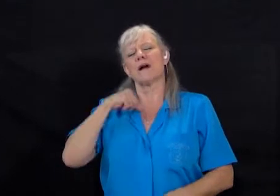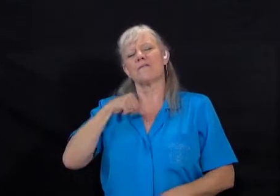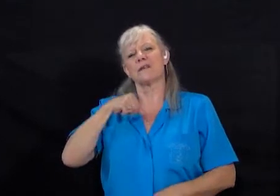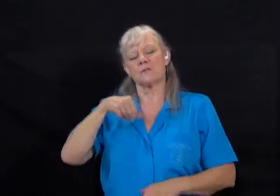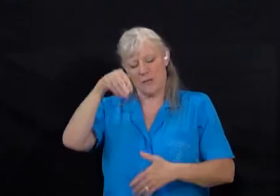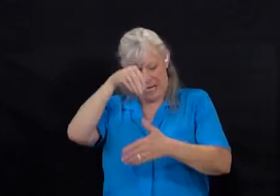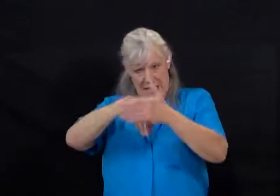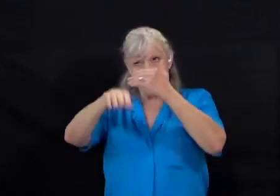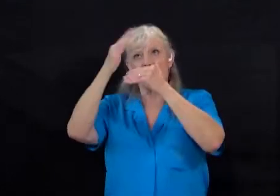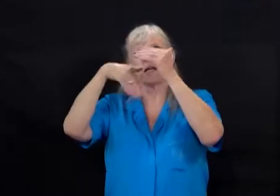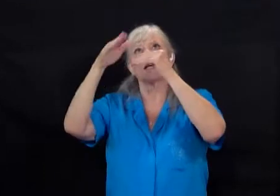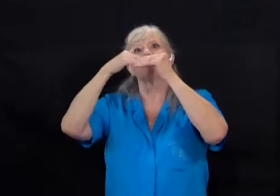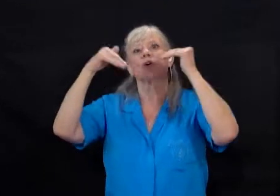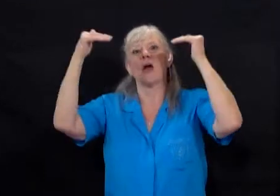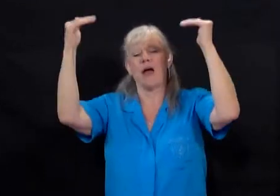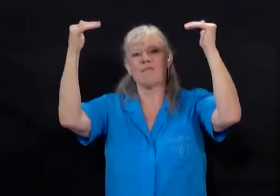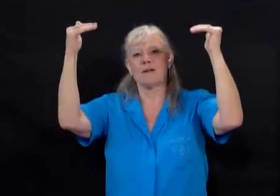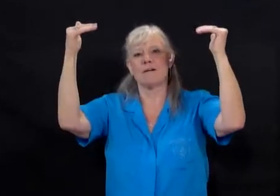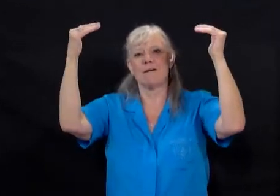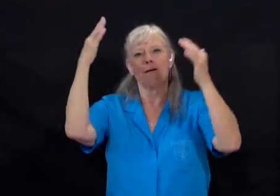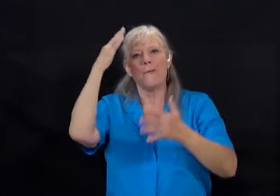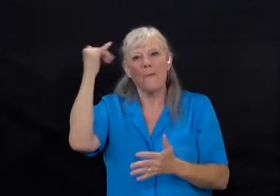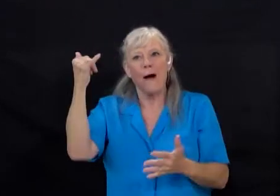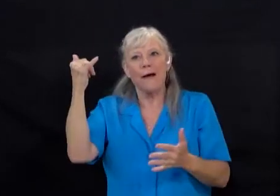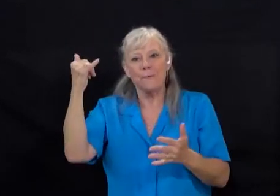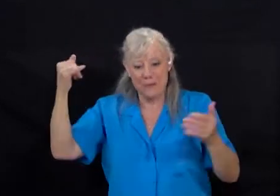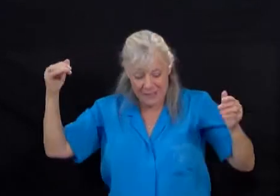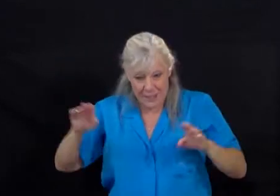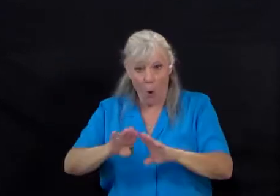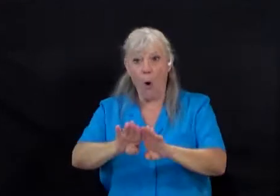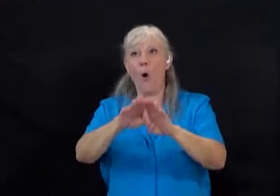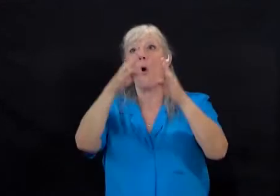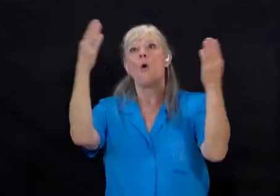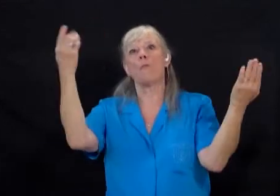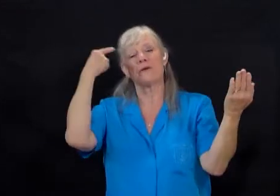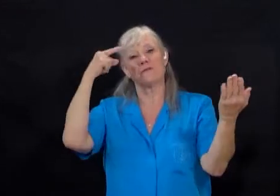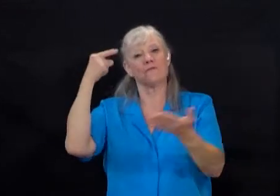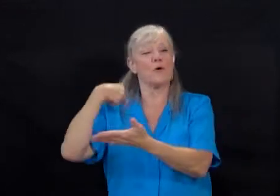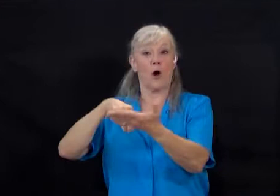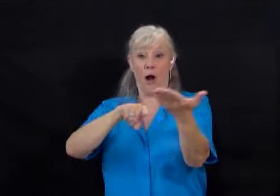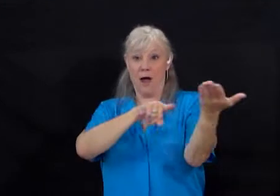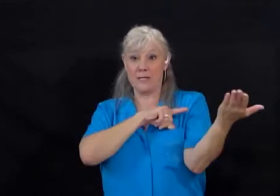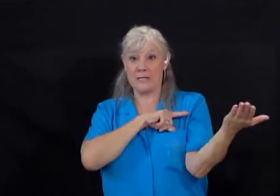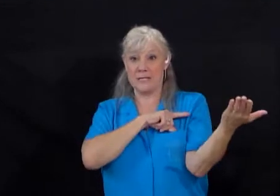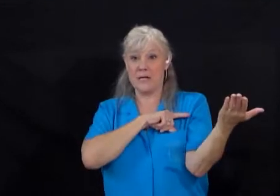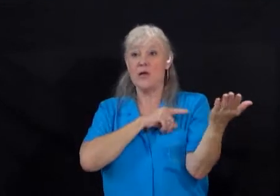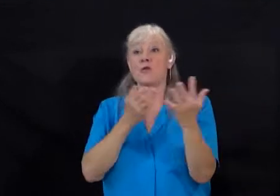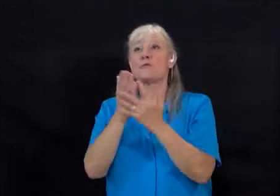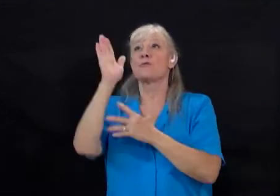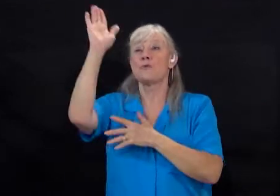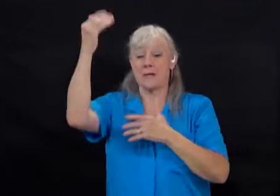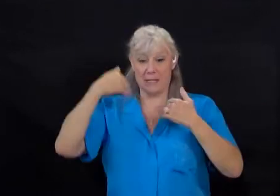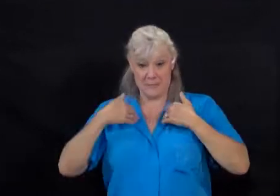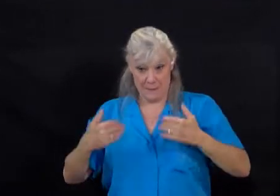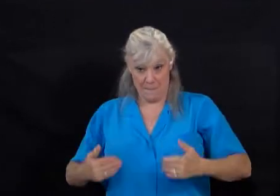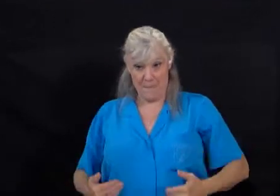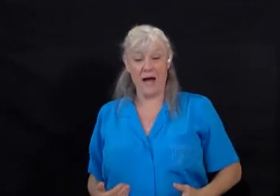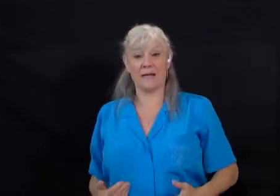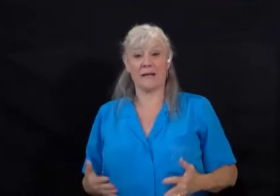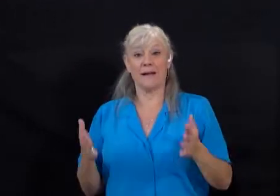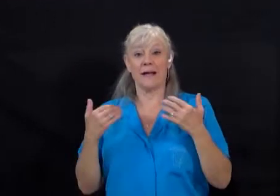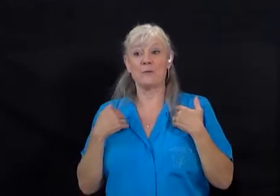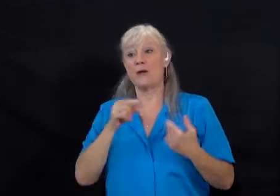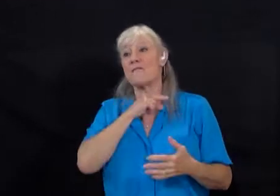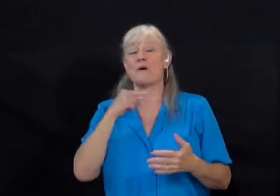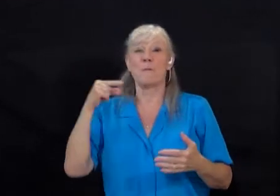the sanctuary by the new and living way he opened for us through the veil, that is, his flesh, and since we have a great